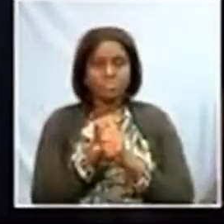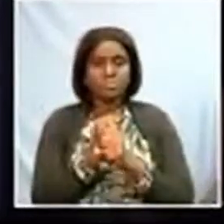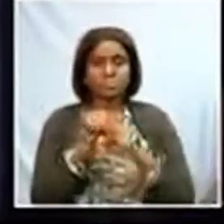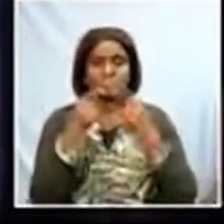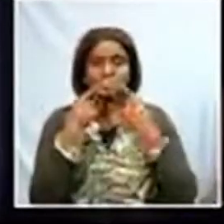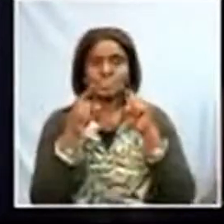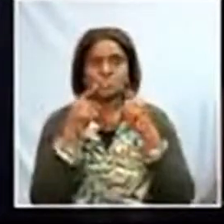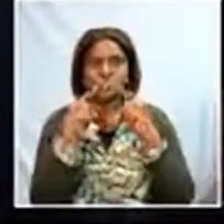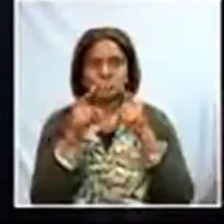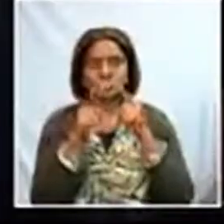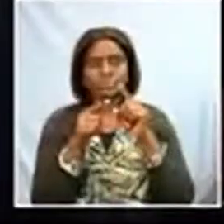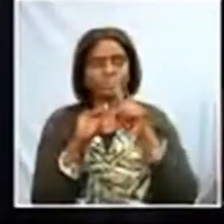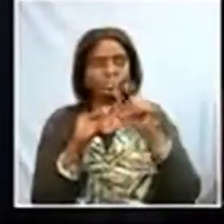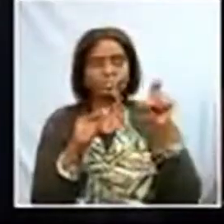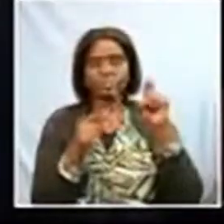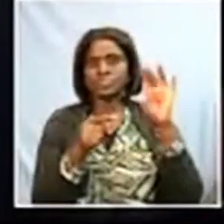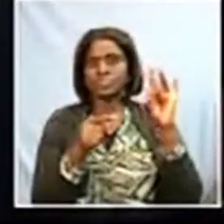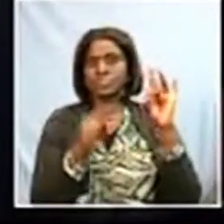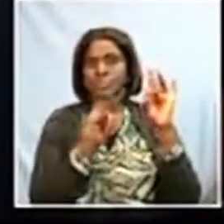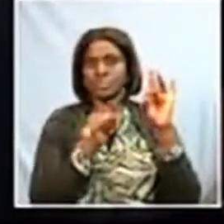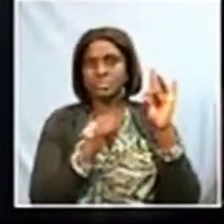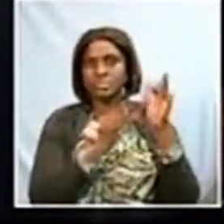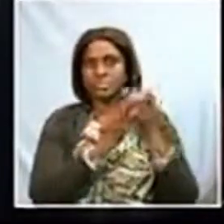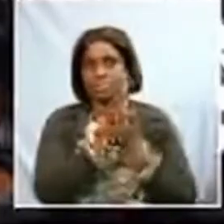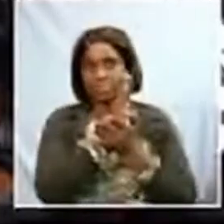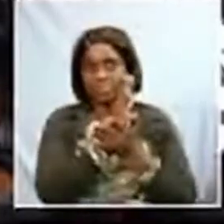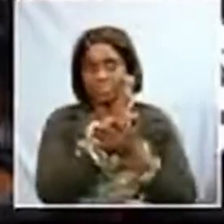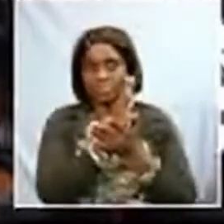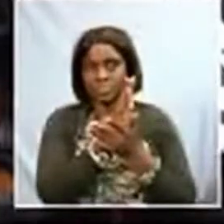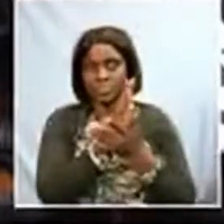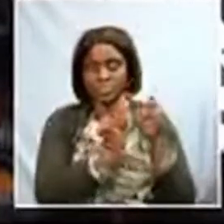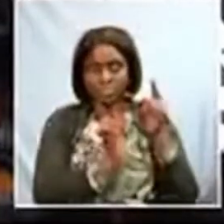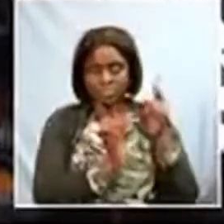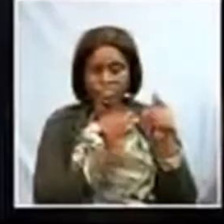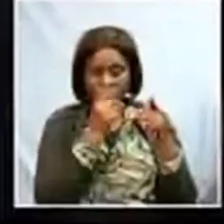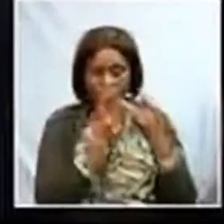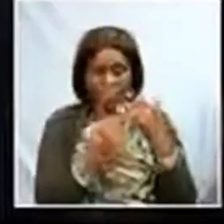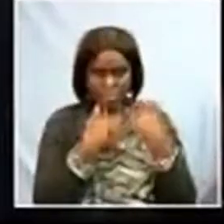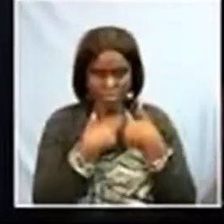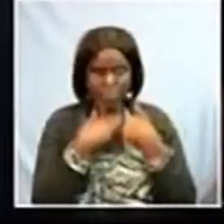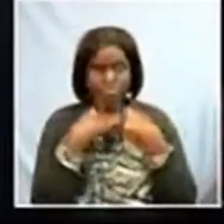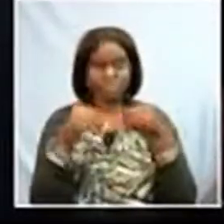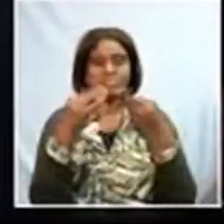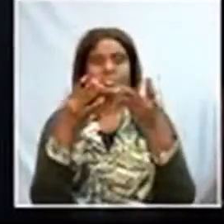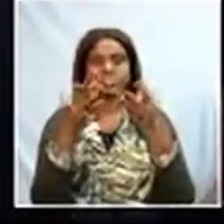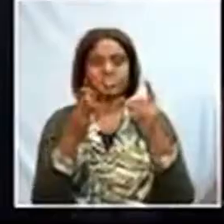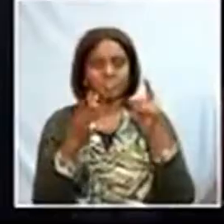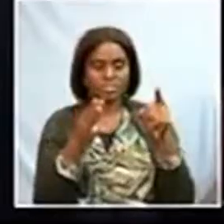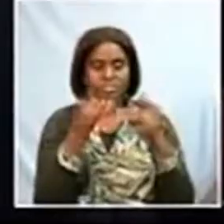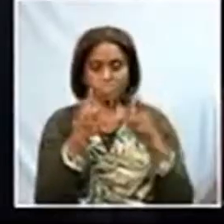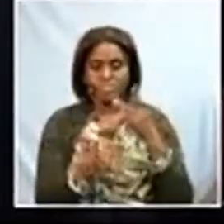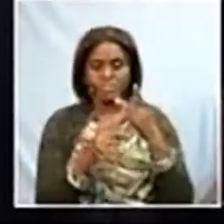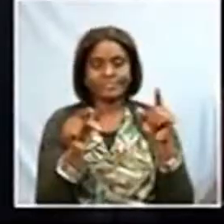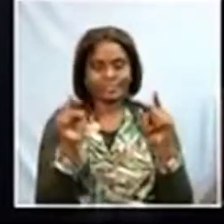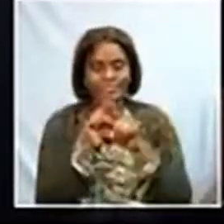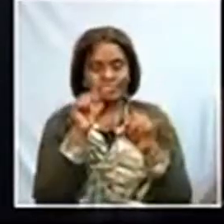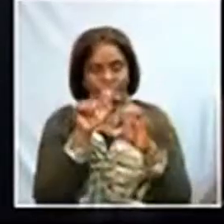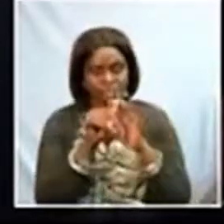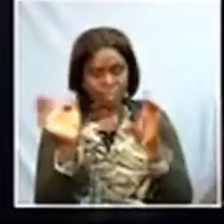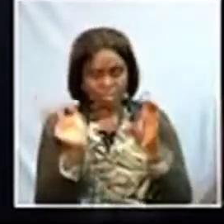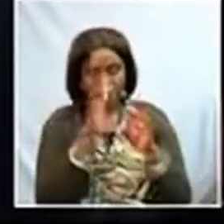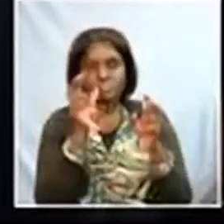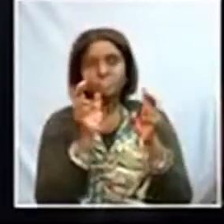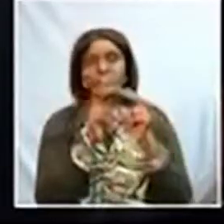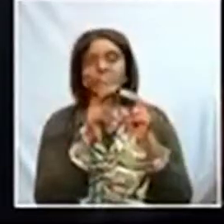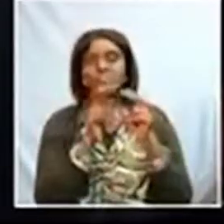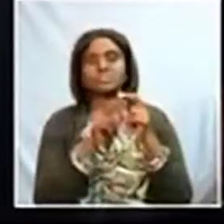note, it says 108, right? So this is what he had delivered. This was what was in the initial contract,